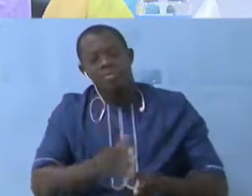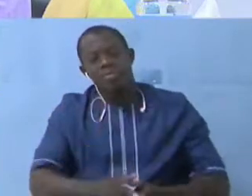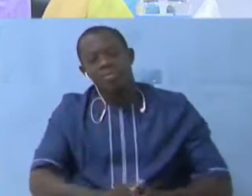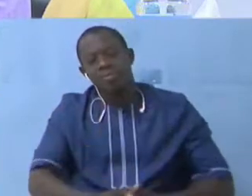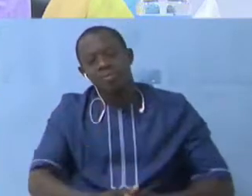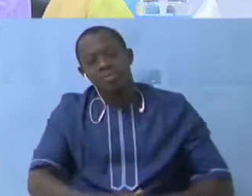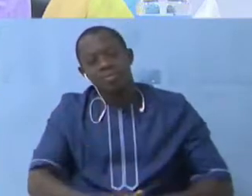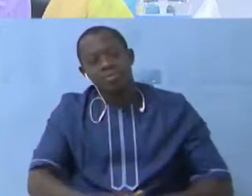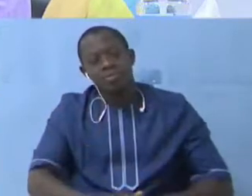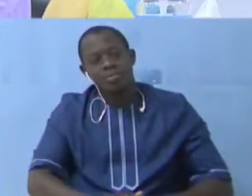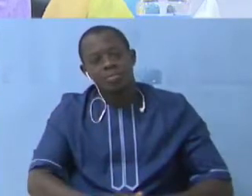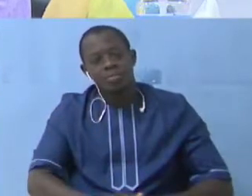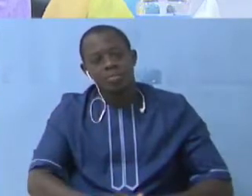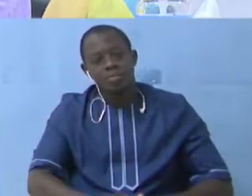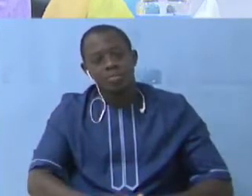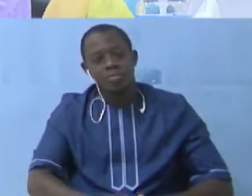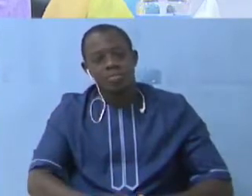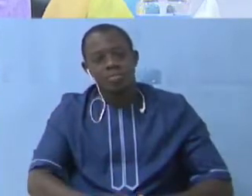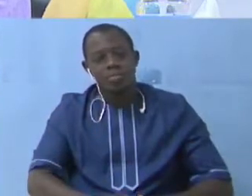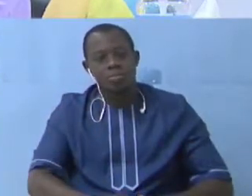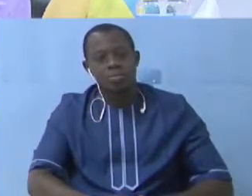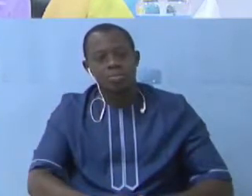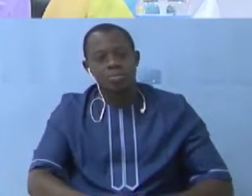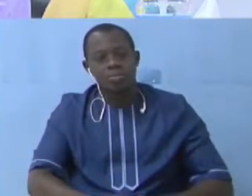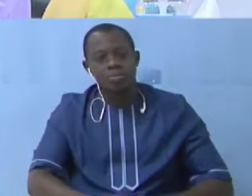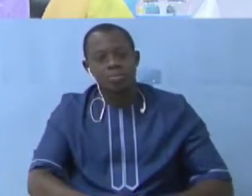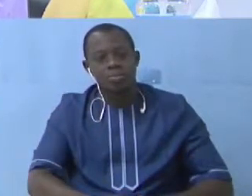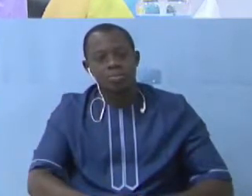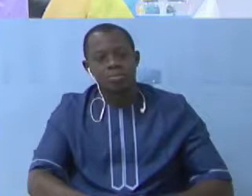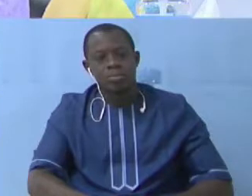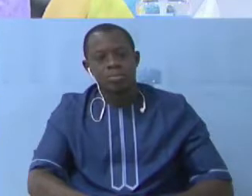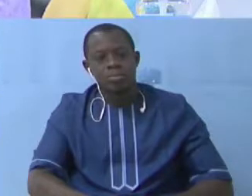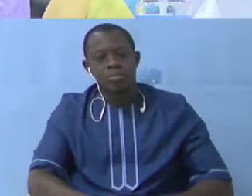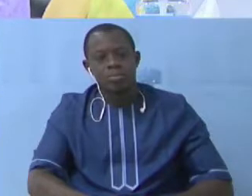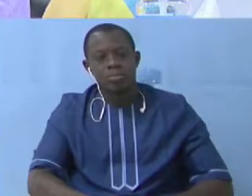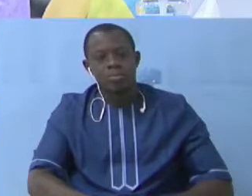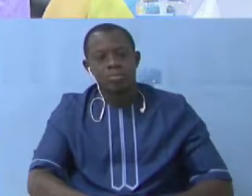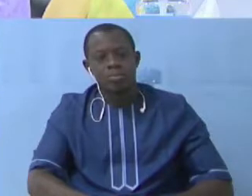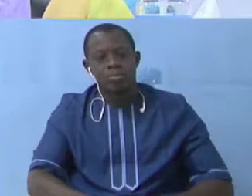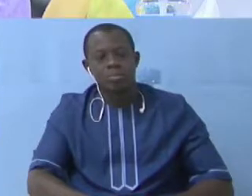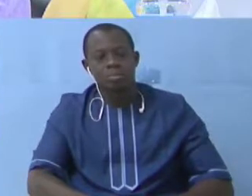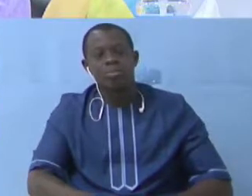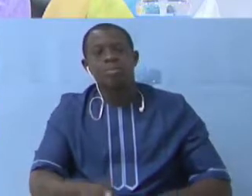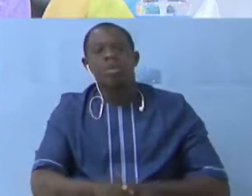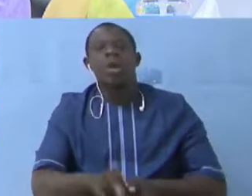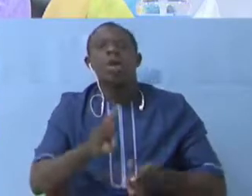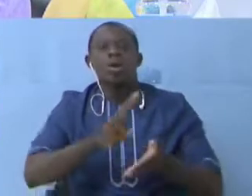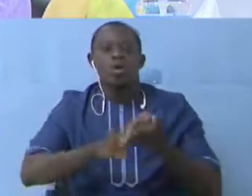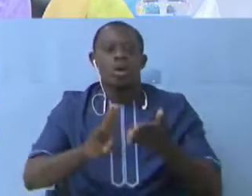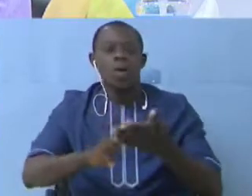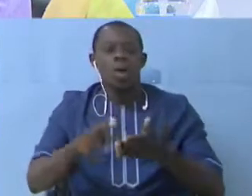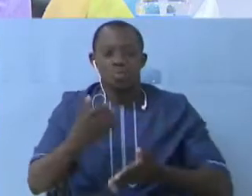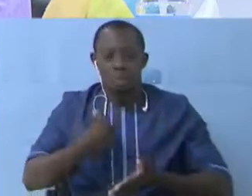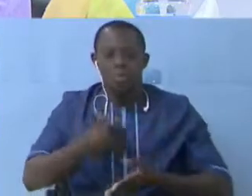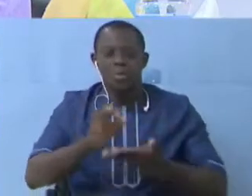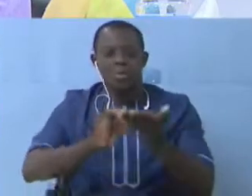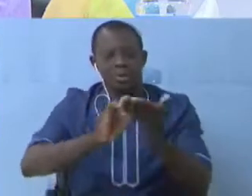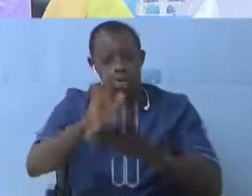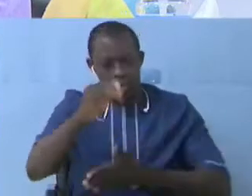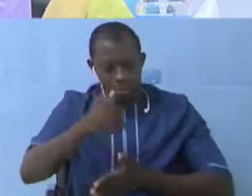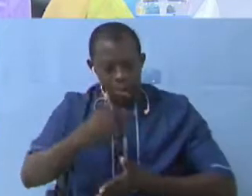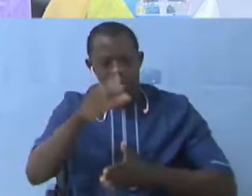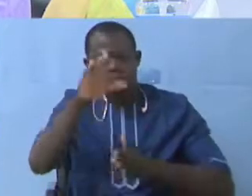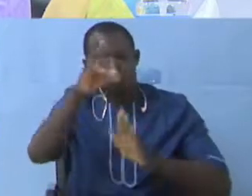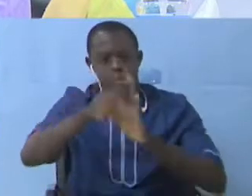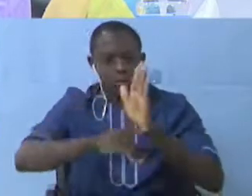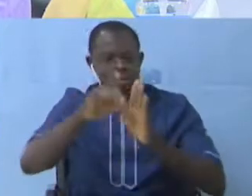doxe. So naturally, I was assigned that program. Ci kaw loolu nag daal di woon